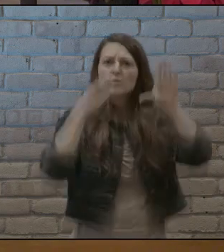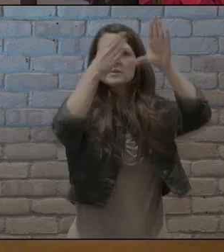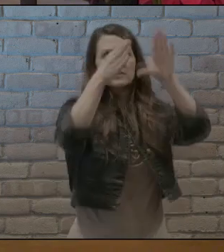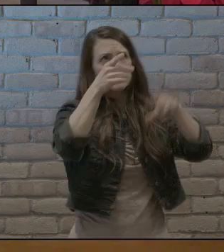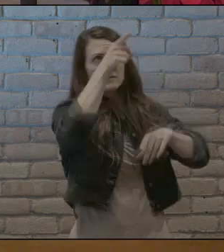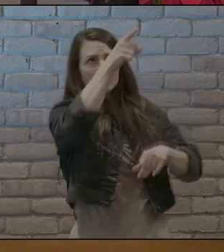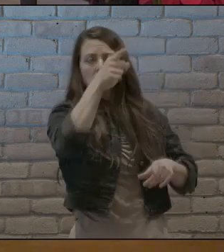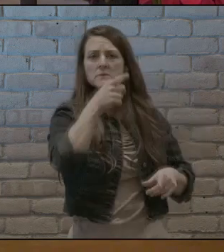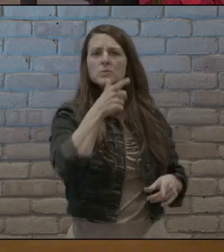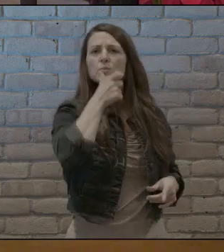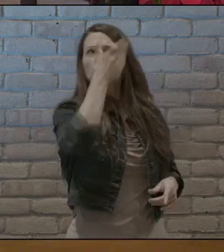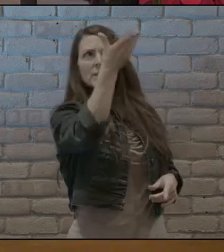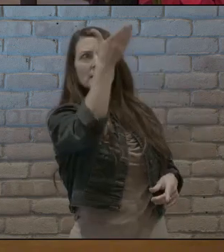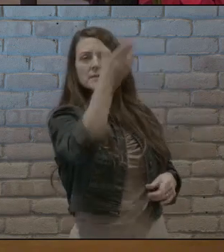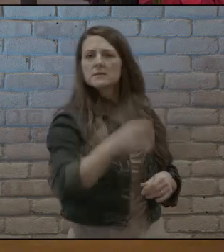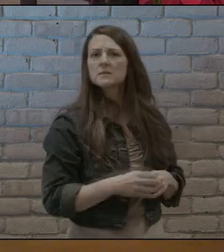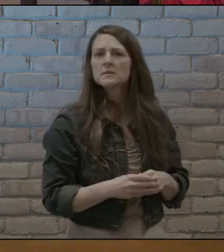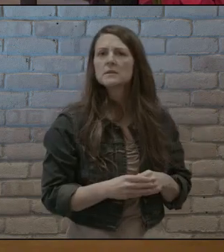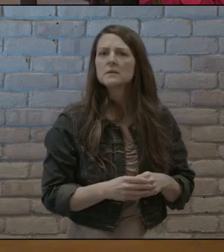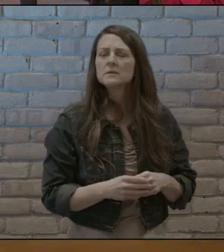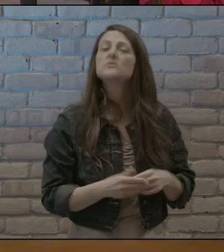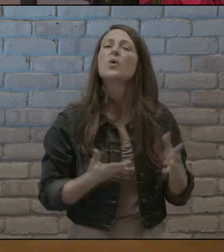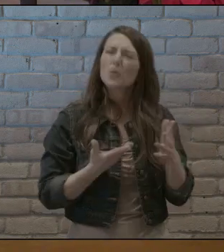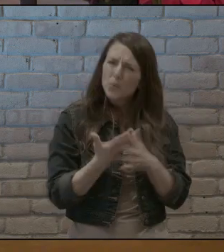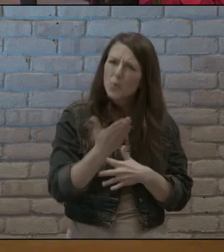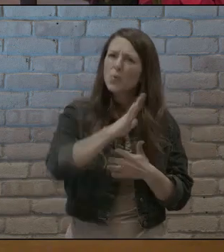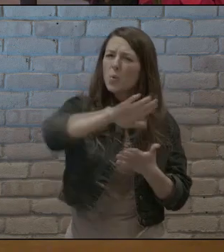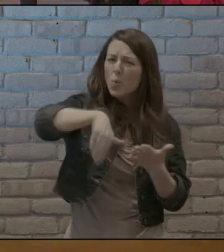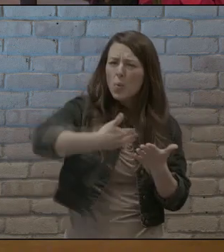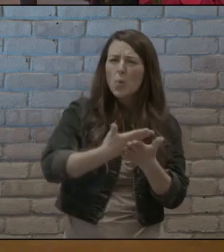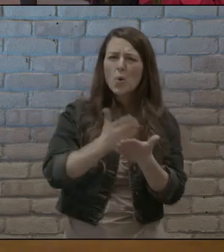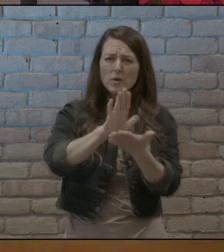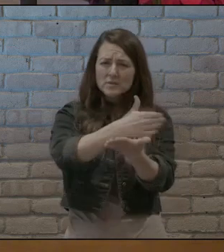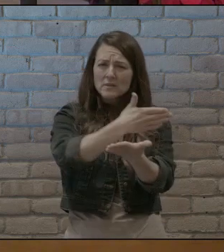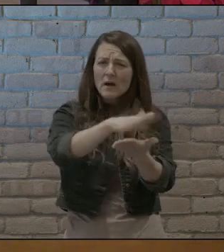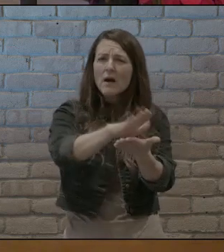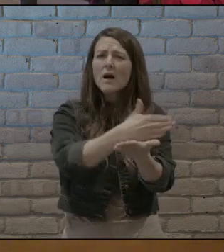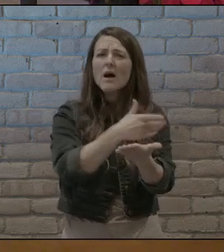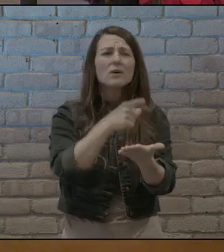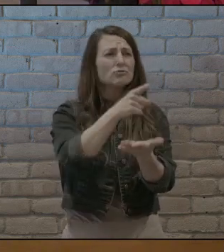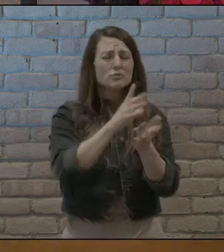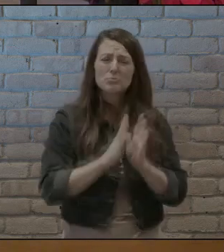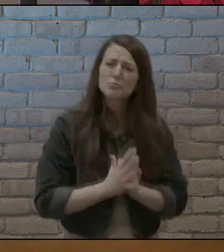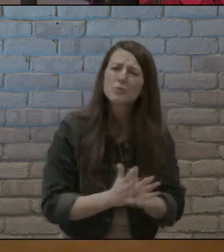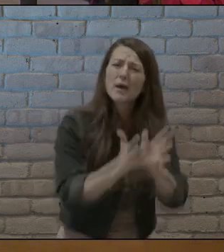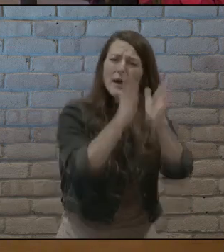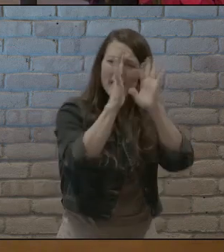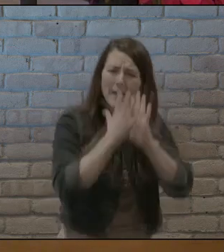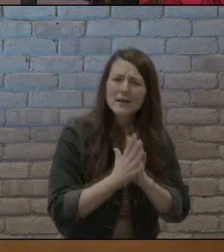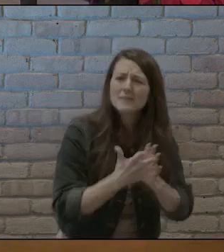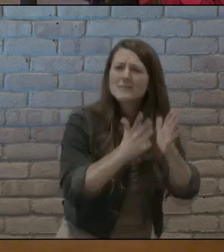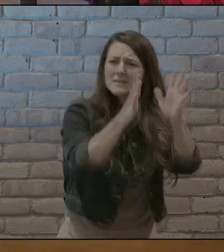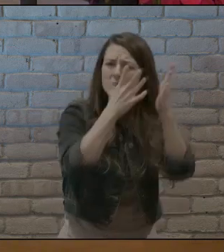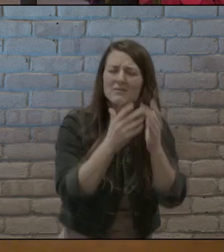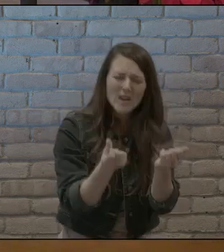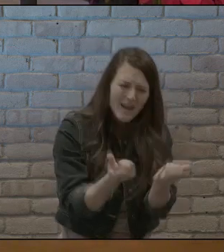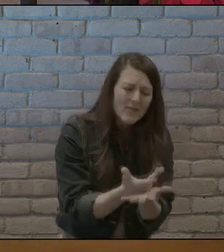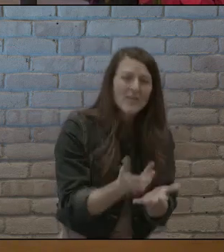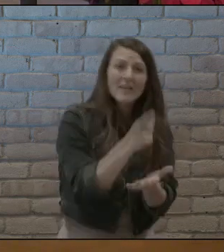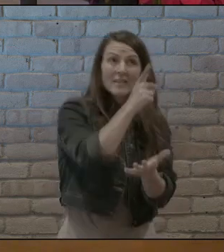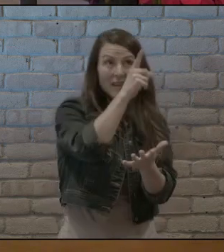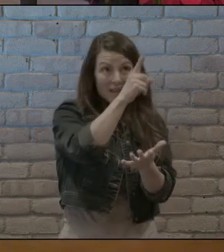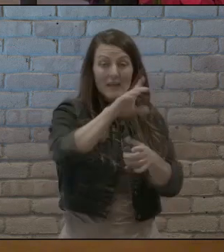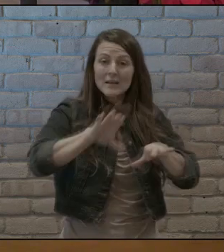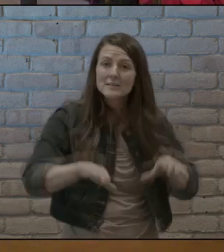is. And so throughout the Magnificat, she praises God for all that he has